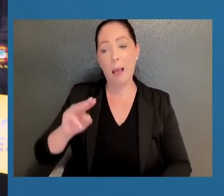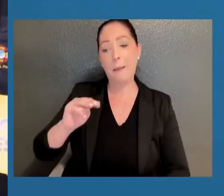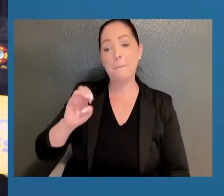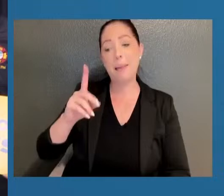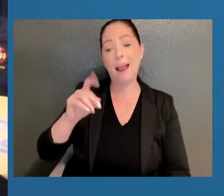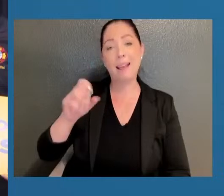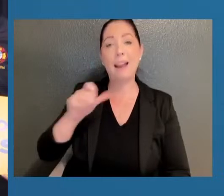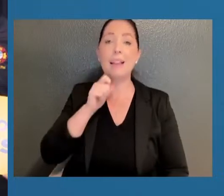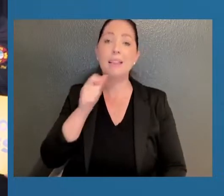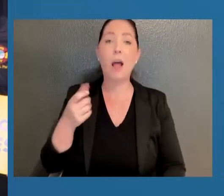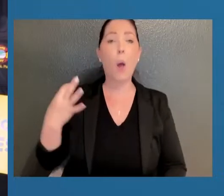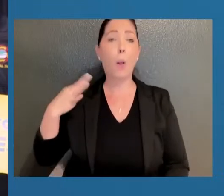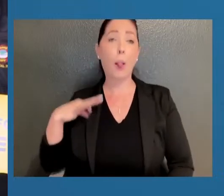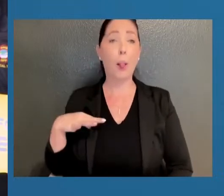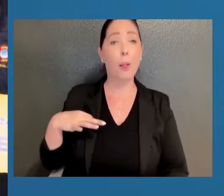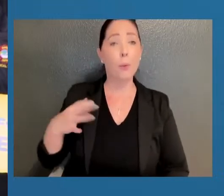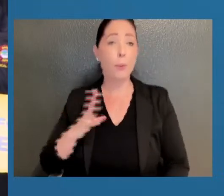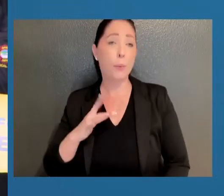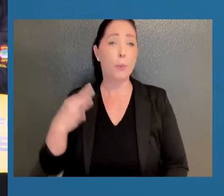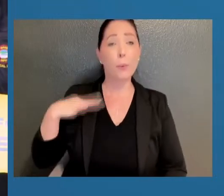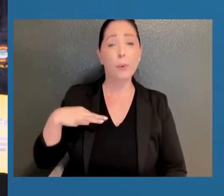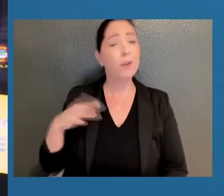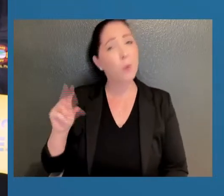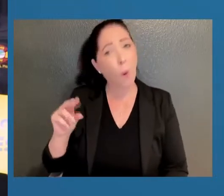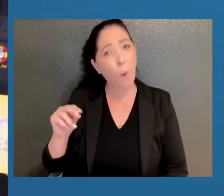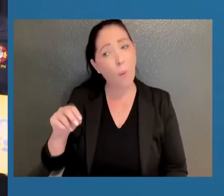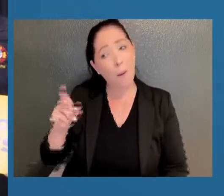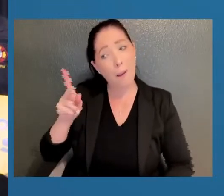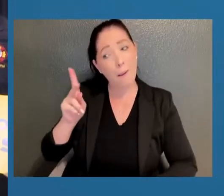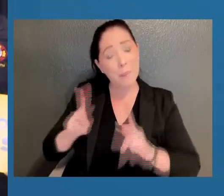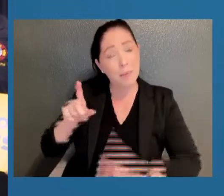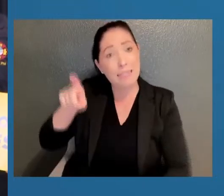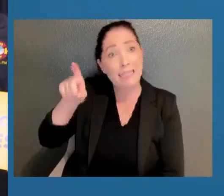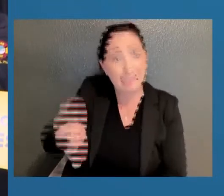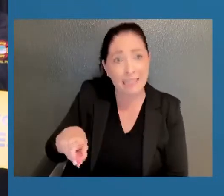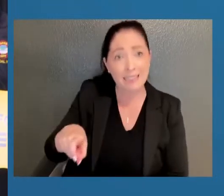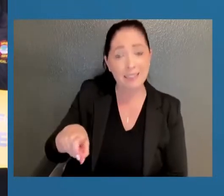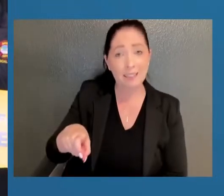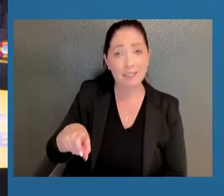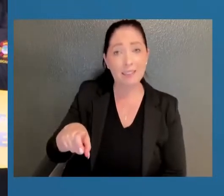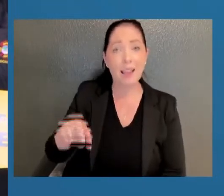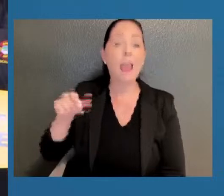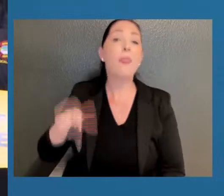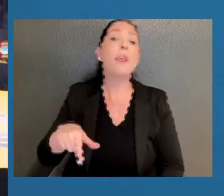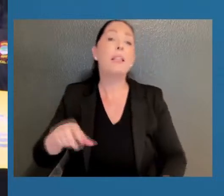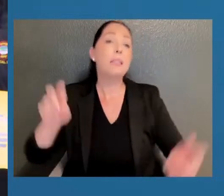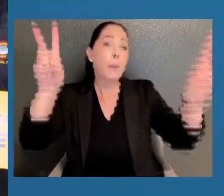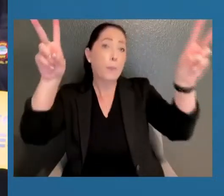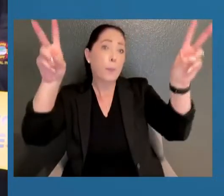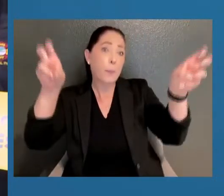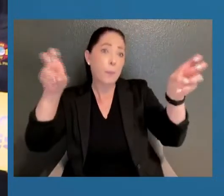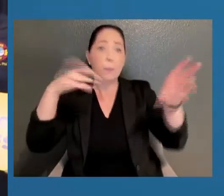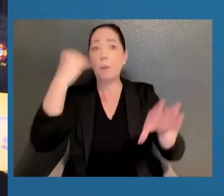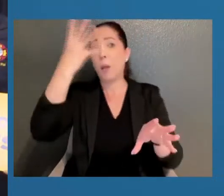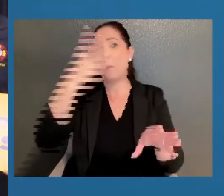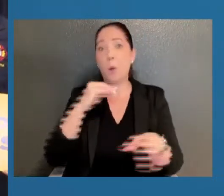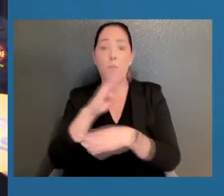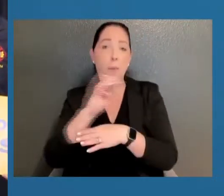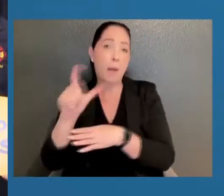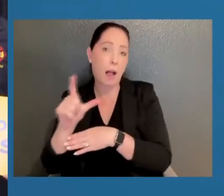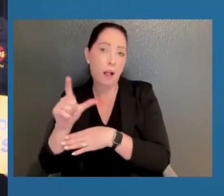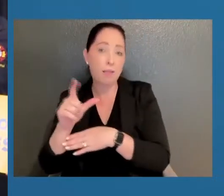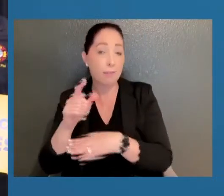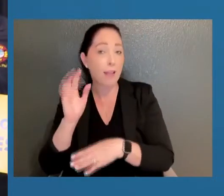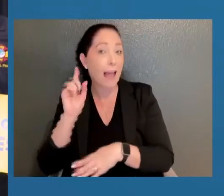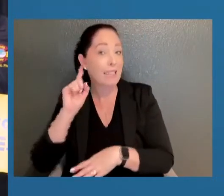And any bill, no matter how beautiful, quote unquote, it may sound, must not come at the cost of people's health.